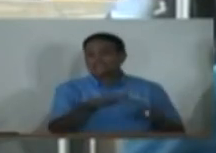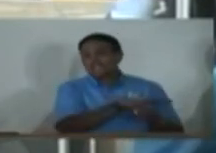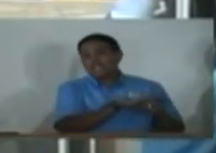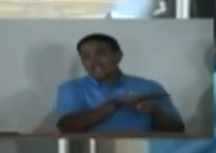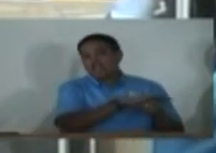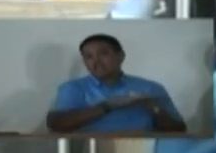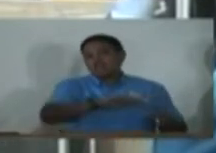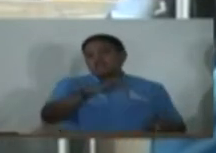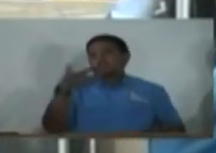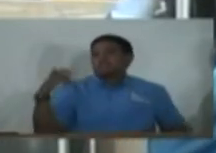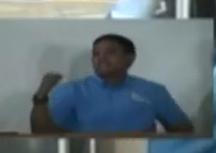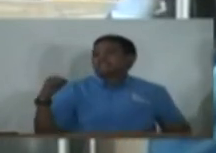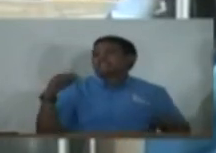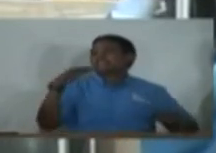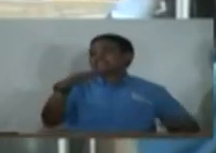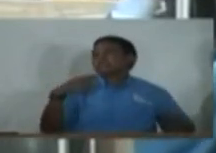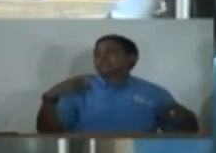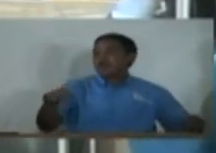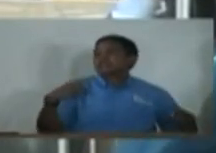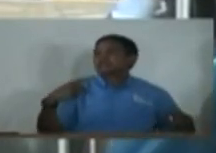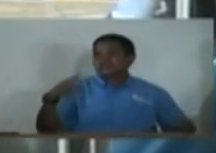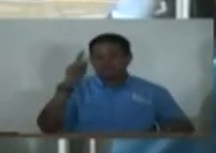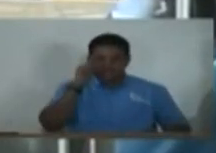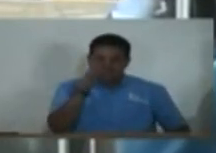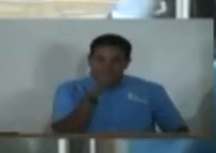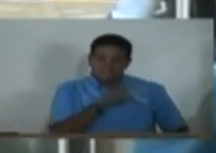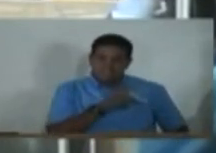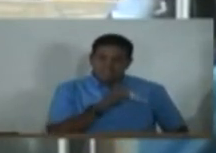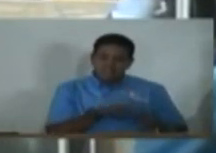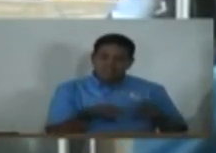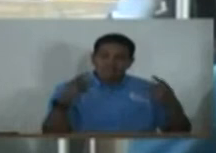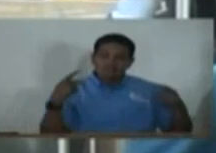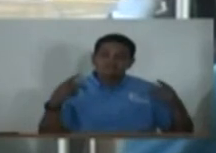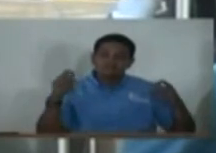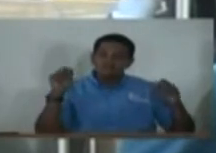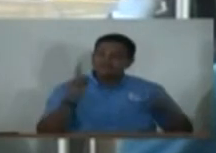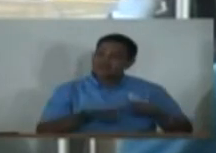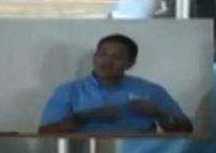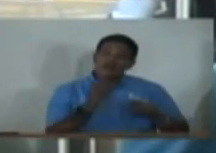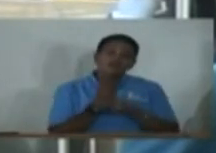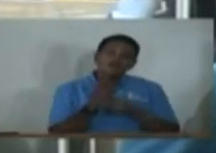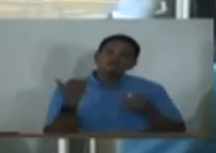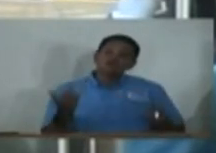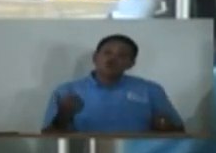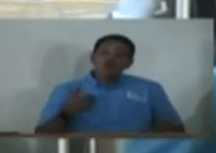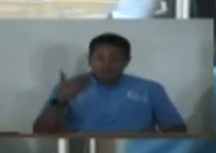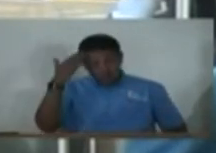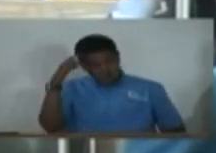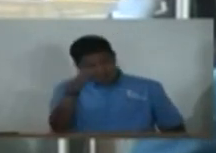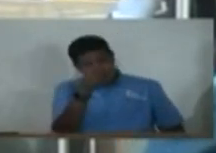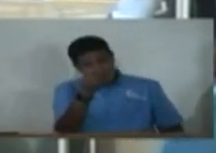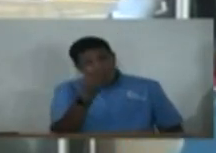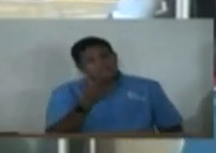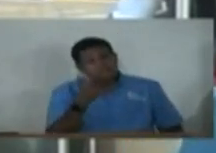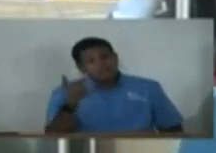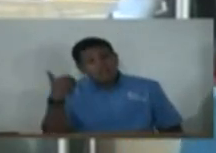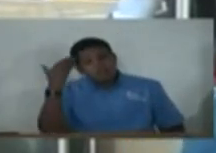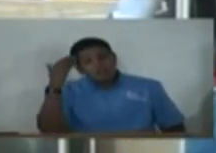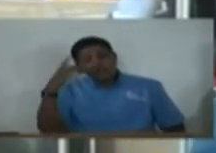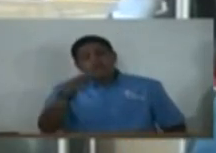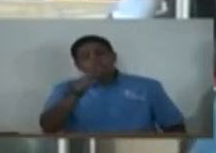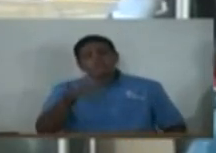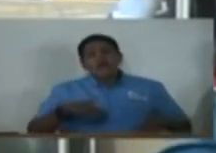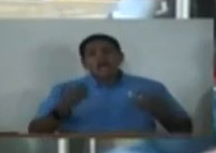area for Kingston. But parties can barely keep. So I know they are feeling it, and I know they would be very